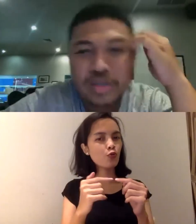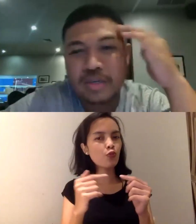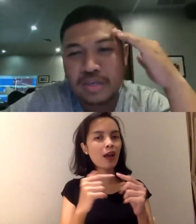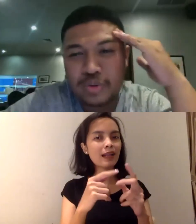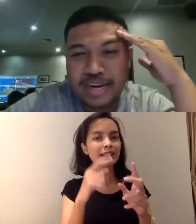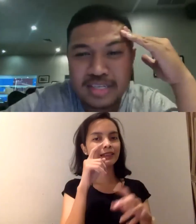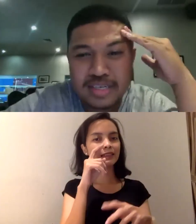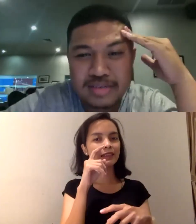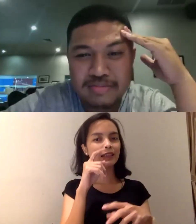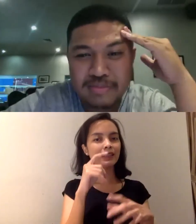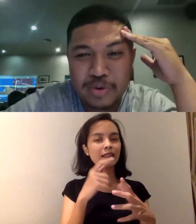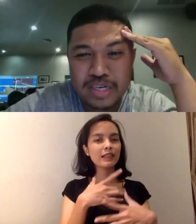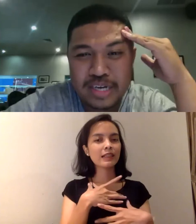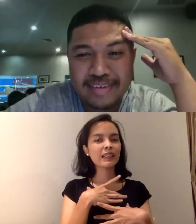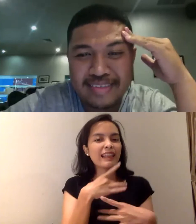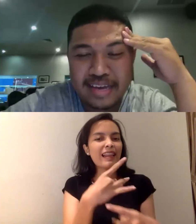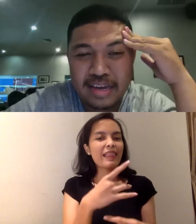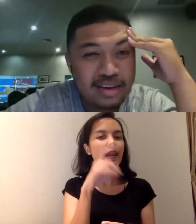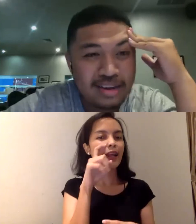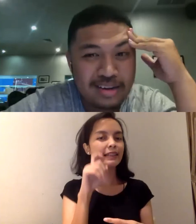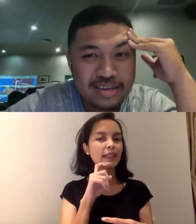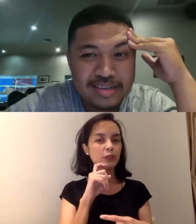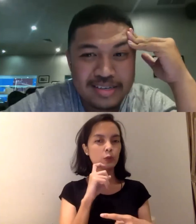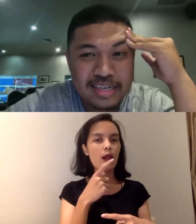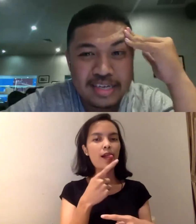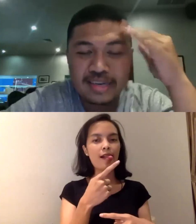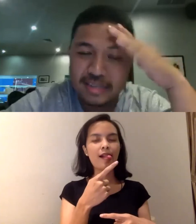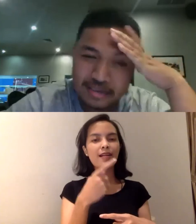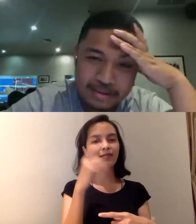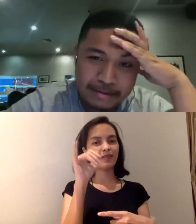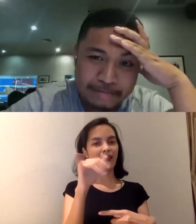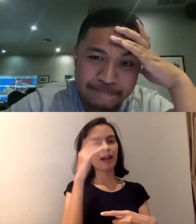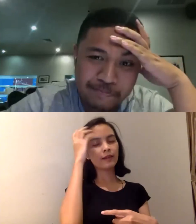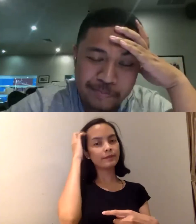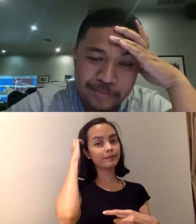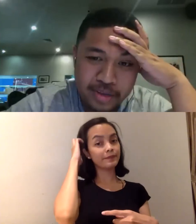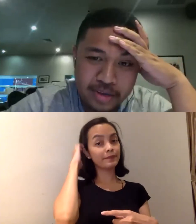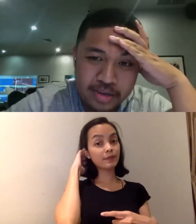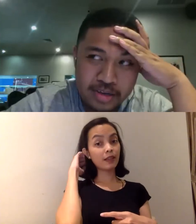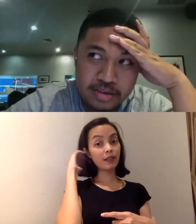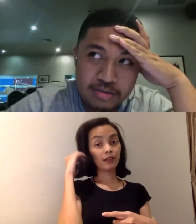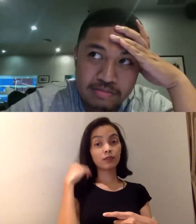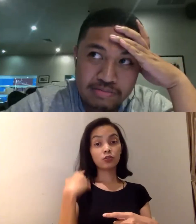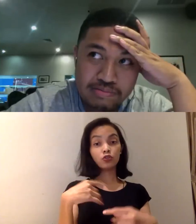sexual attraction, mostly I think, isn't it? Like